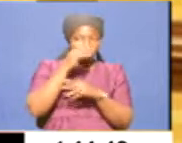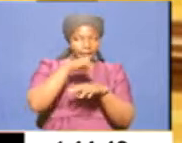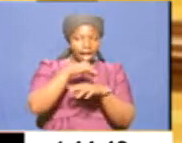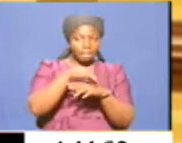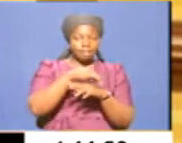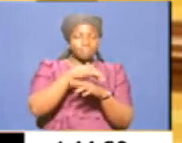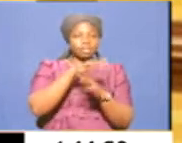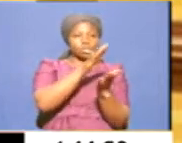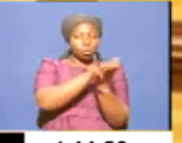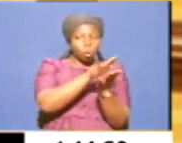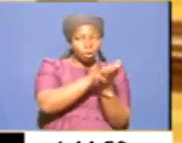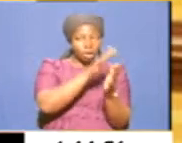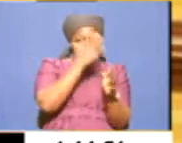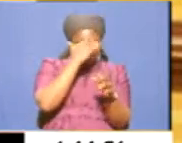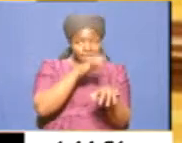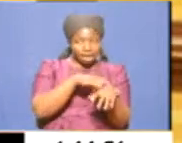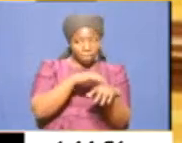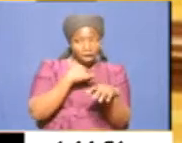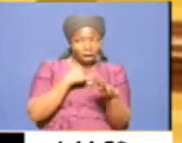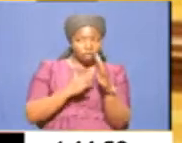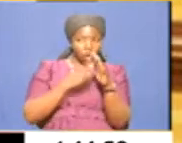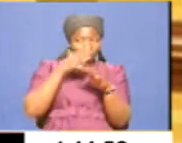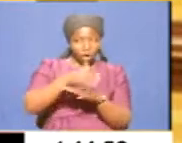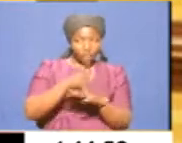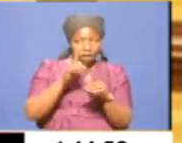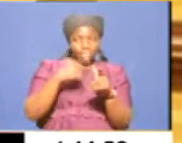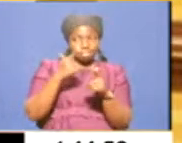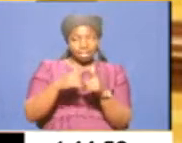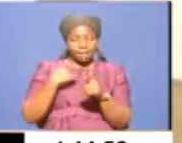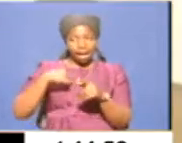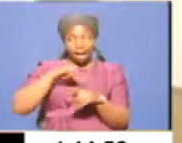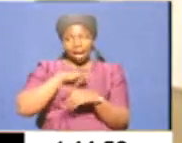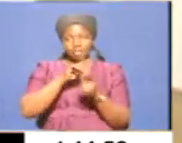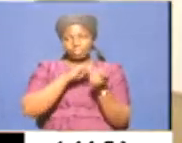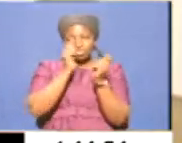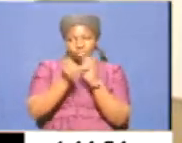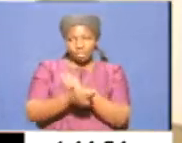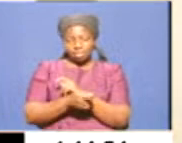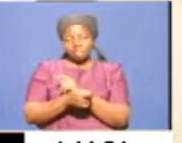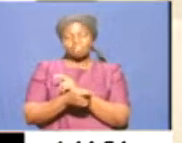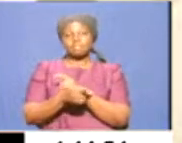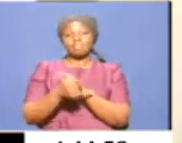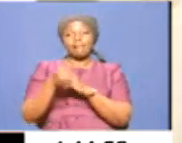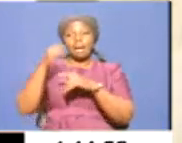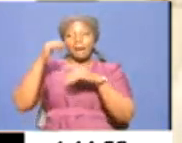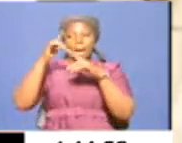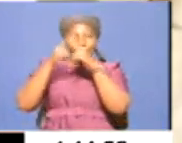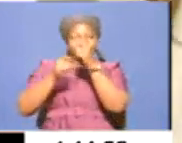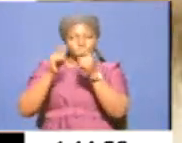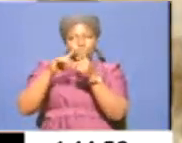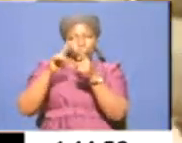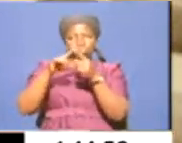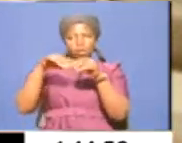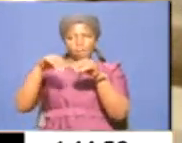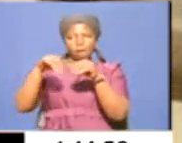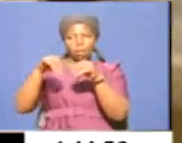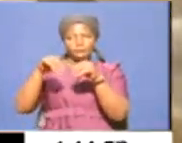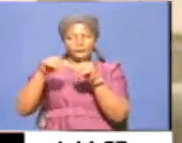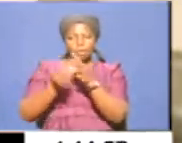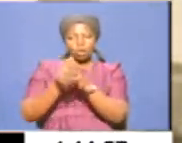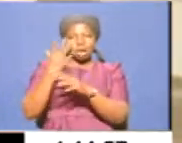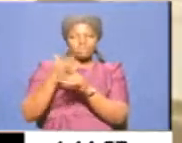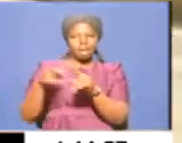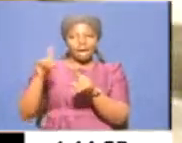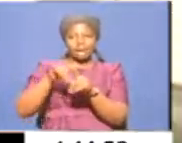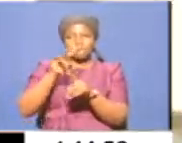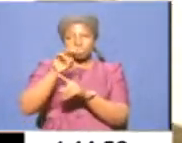when we have the surplus, as usual, we always convert milk into powder. The production of milk increased by 20% between July and